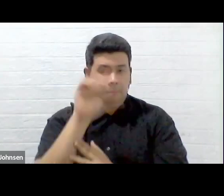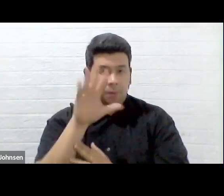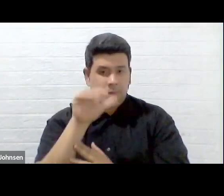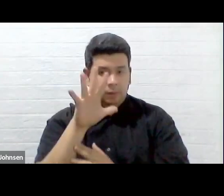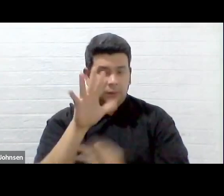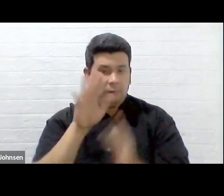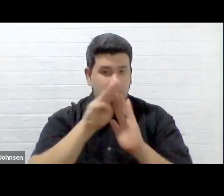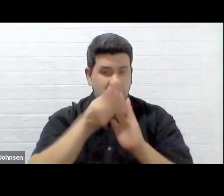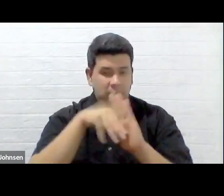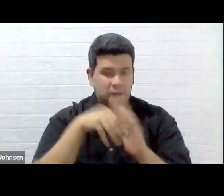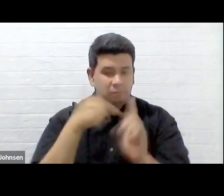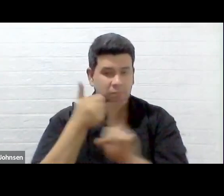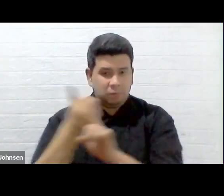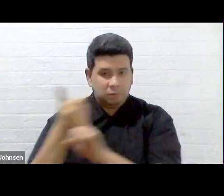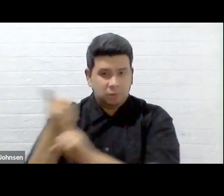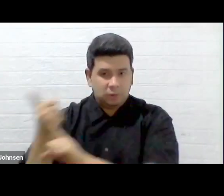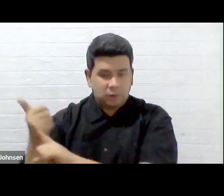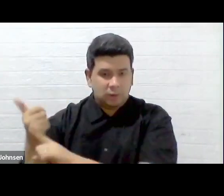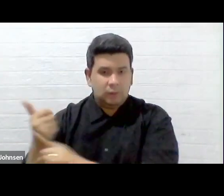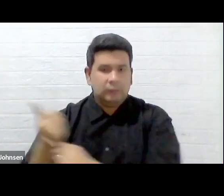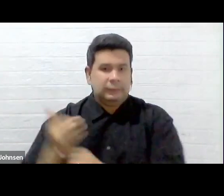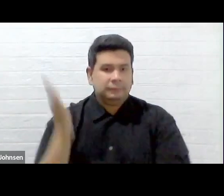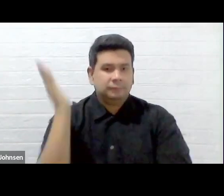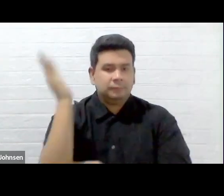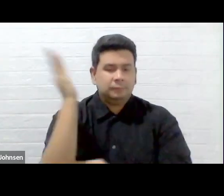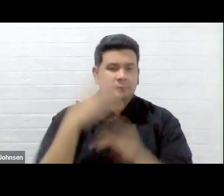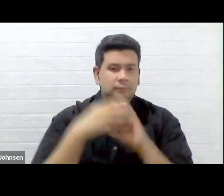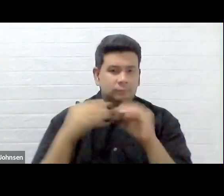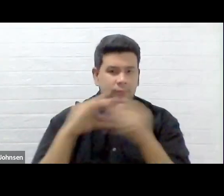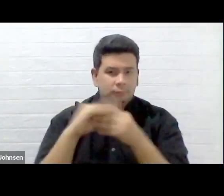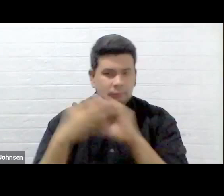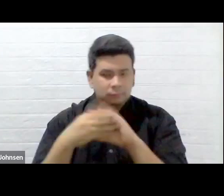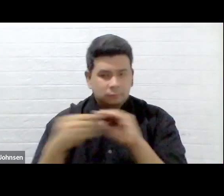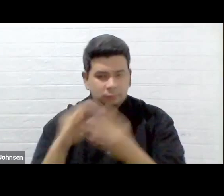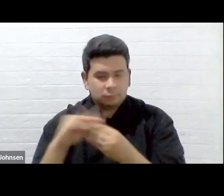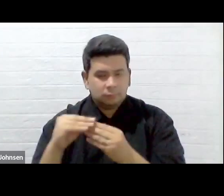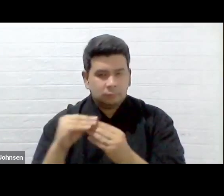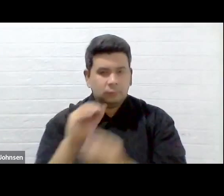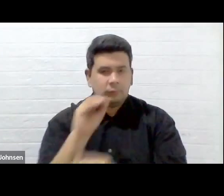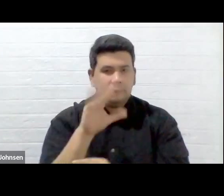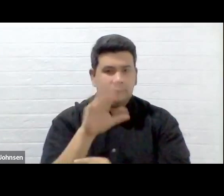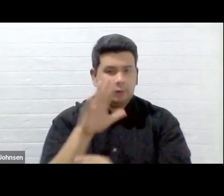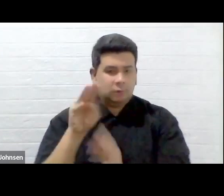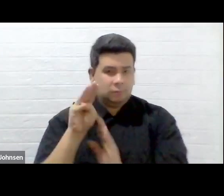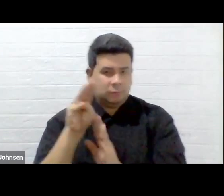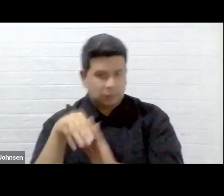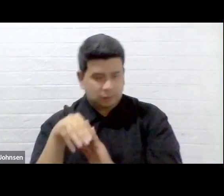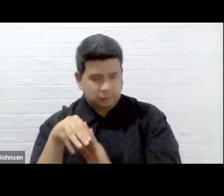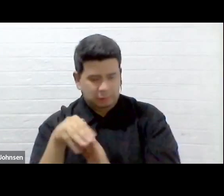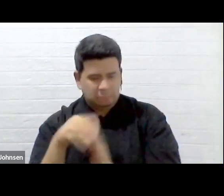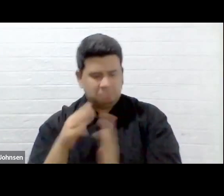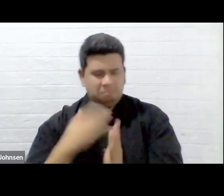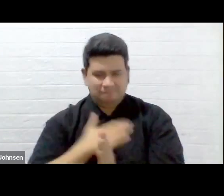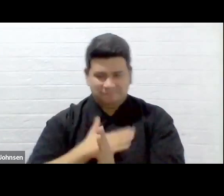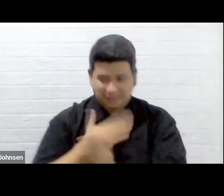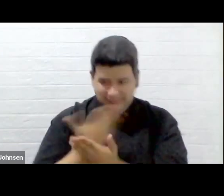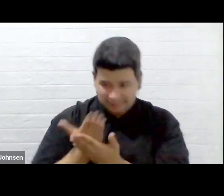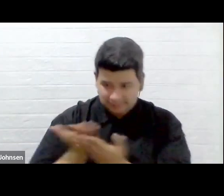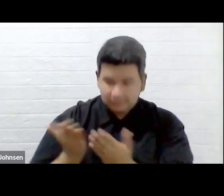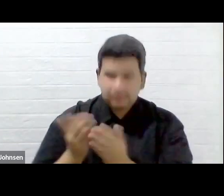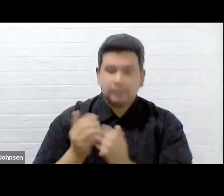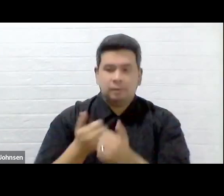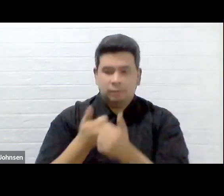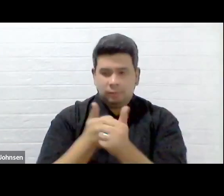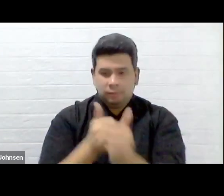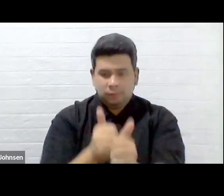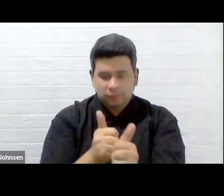each speakers will speak for 15 minutes. And we strongly urge speakers to follow it so to give time for the Q&A